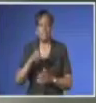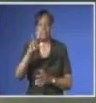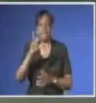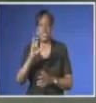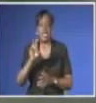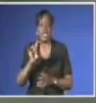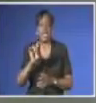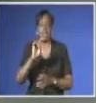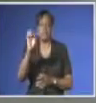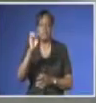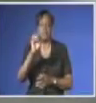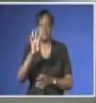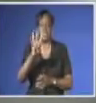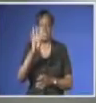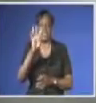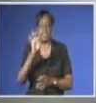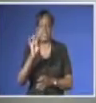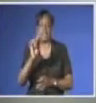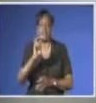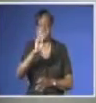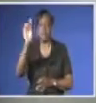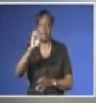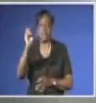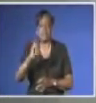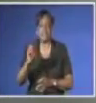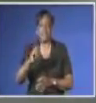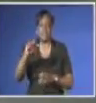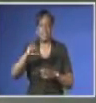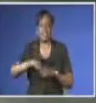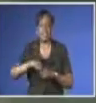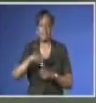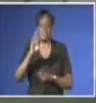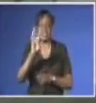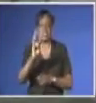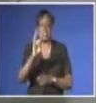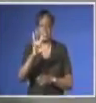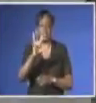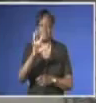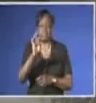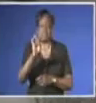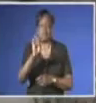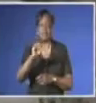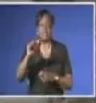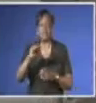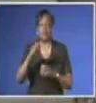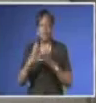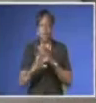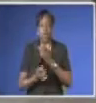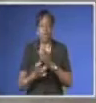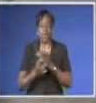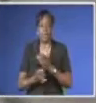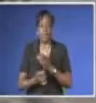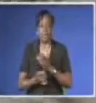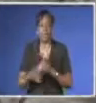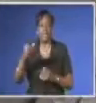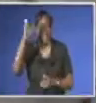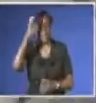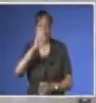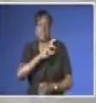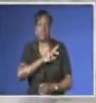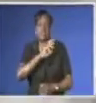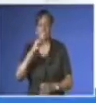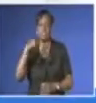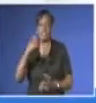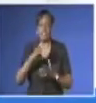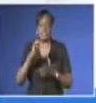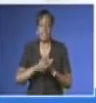for gasoline, 47% for diesel, and 51% for kerosene. Well, back here at home, Director of Immigration Clarence Russell told our news team that